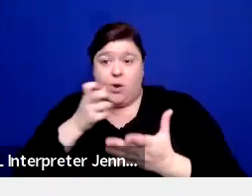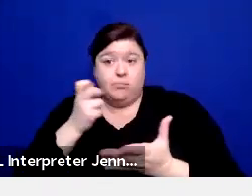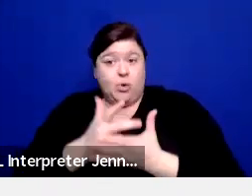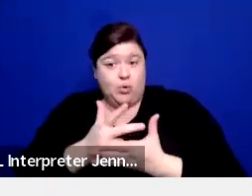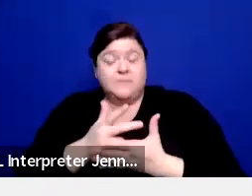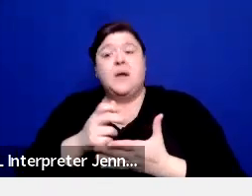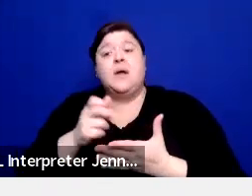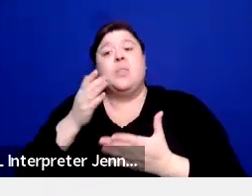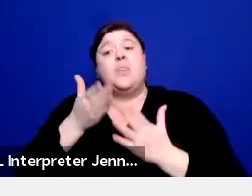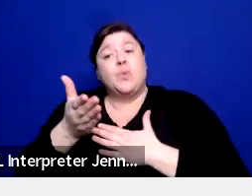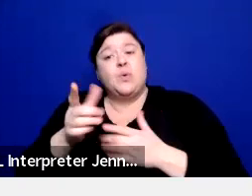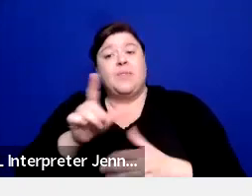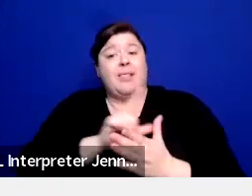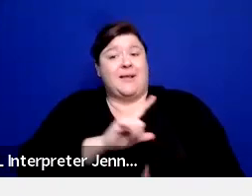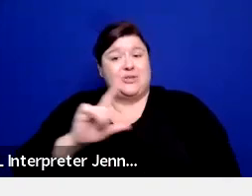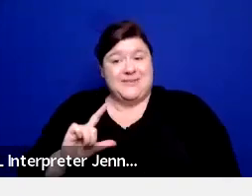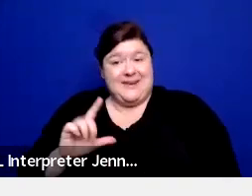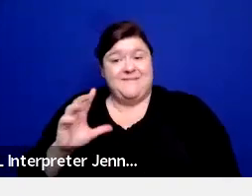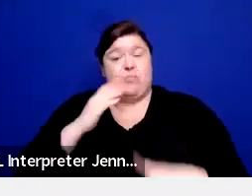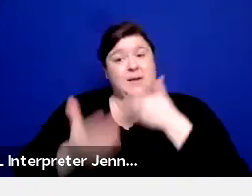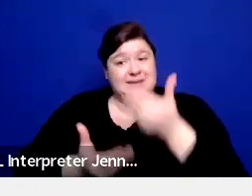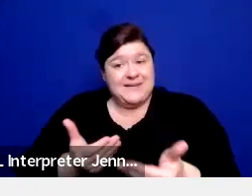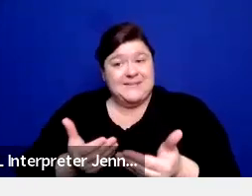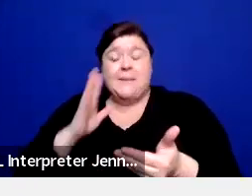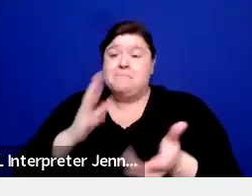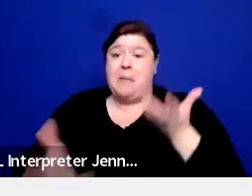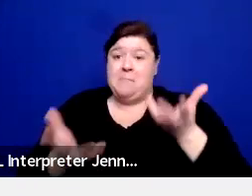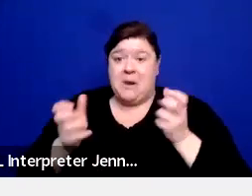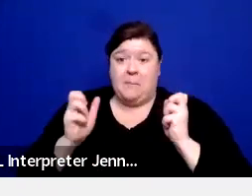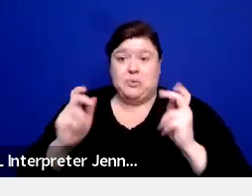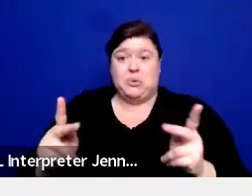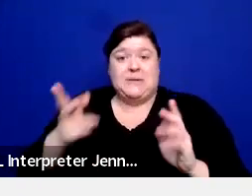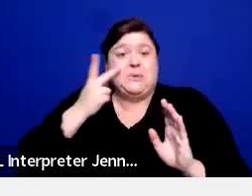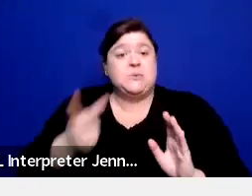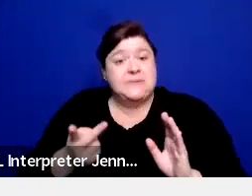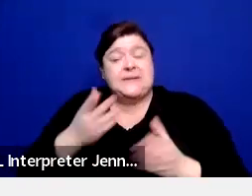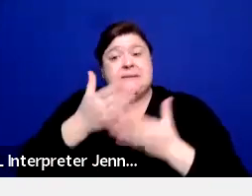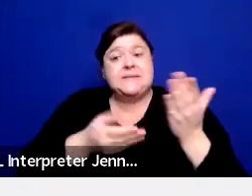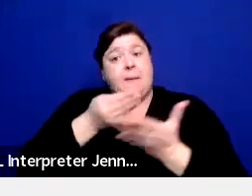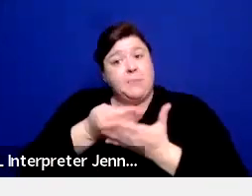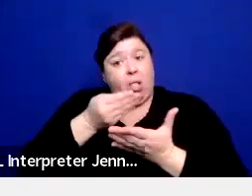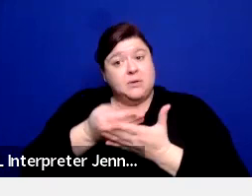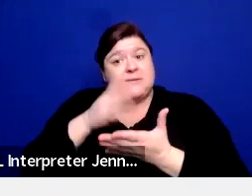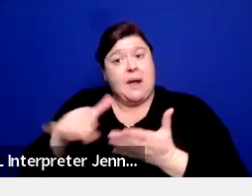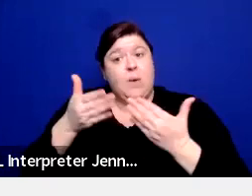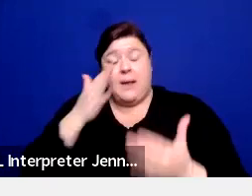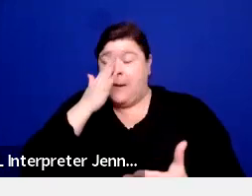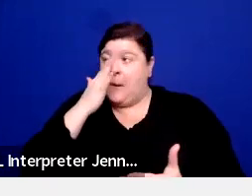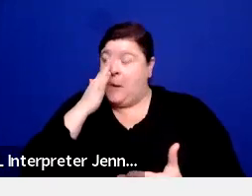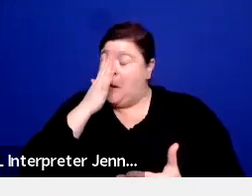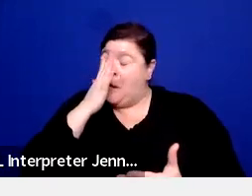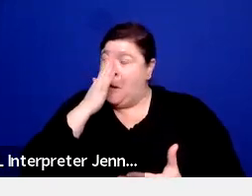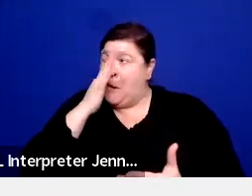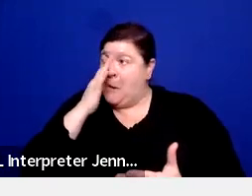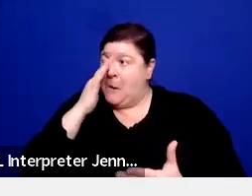approved through the legislative process, there may be an opportunity to see some dollars that way. The last part I'll mention,